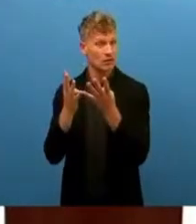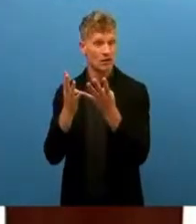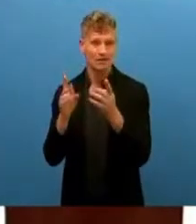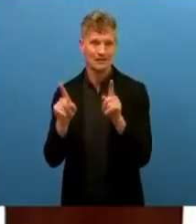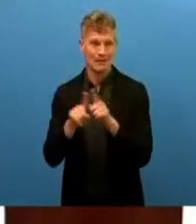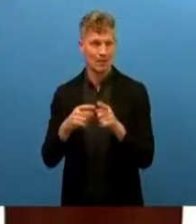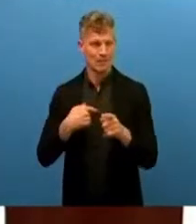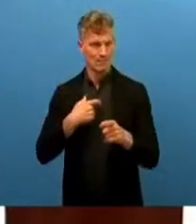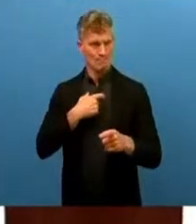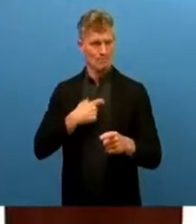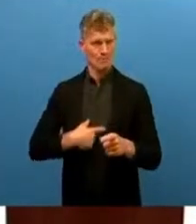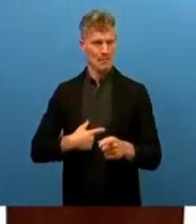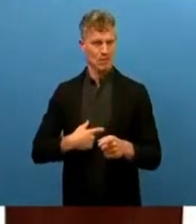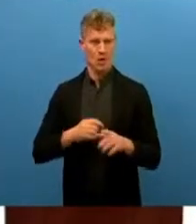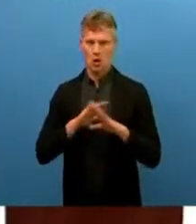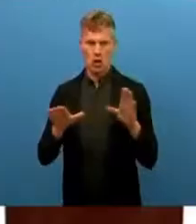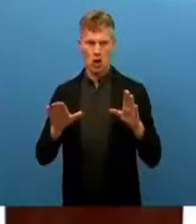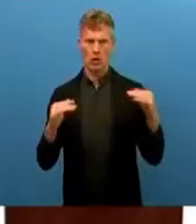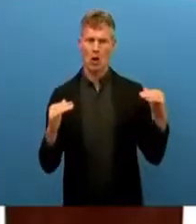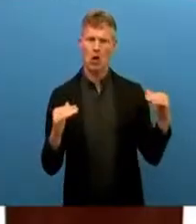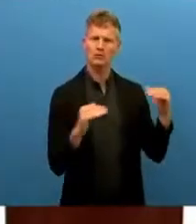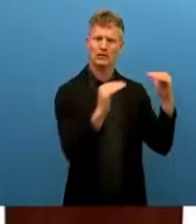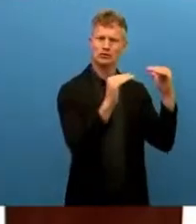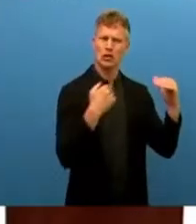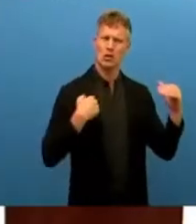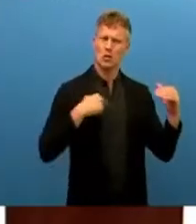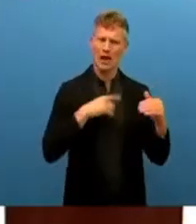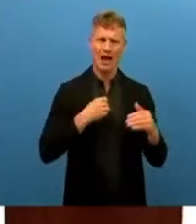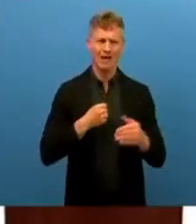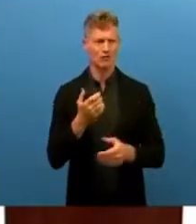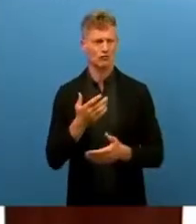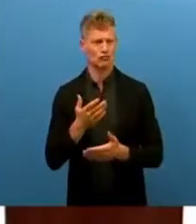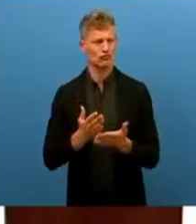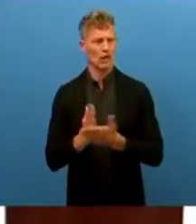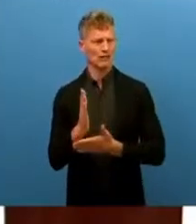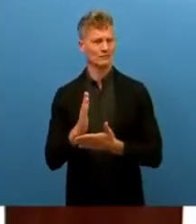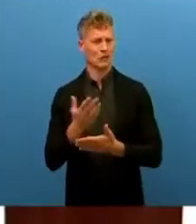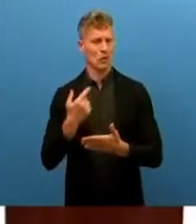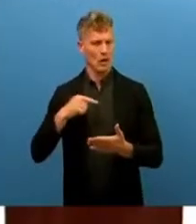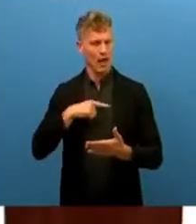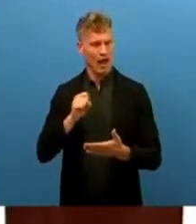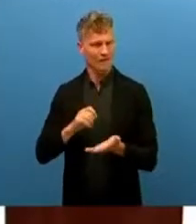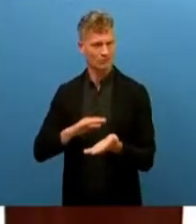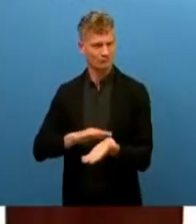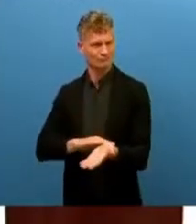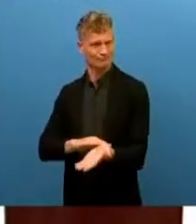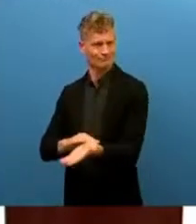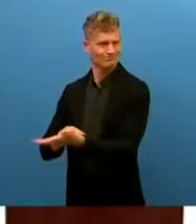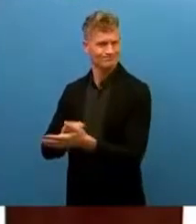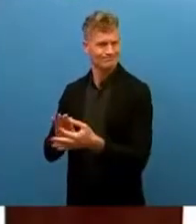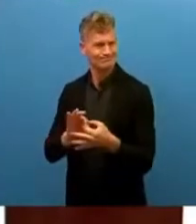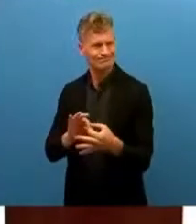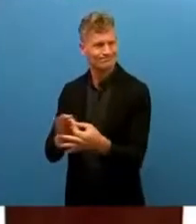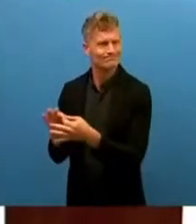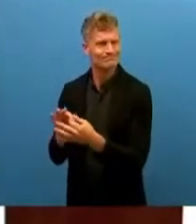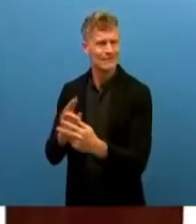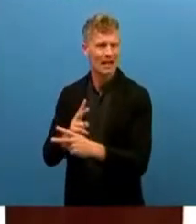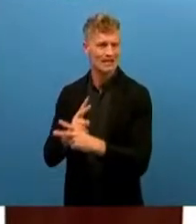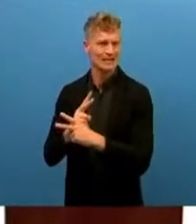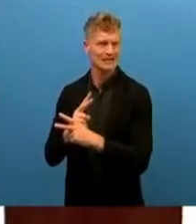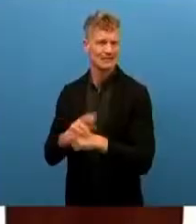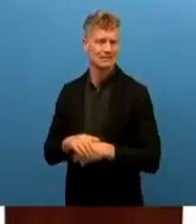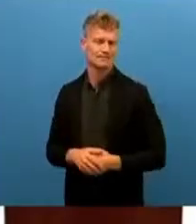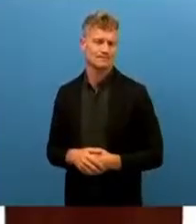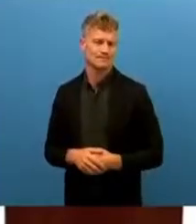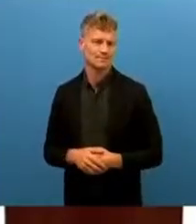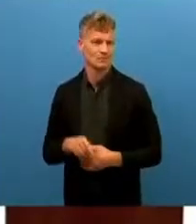NGOs or individuals. We are right holders with the collective identities. Participations as peoples affirms